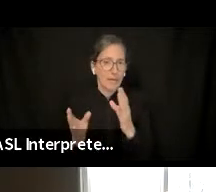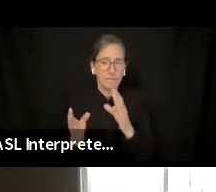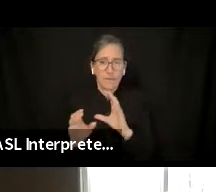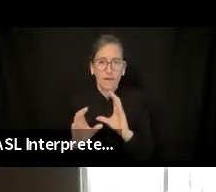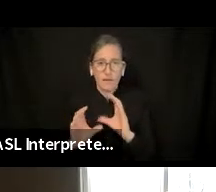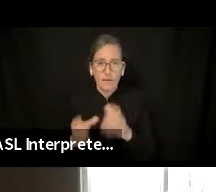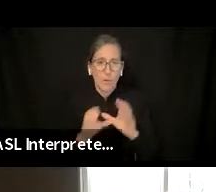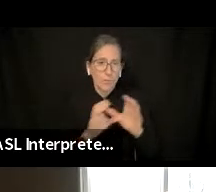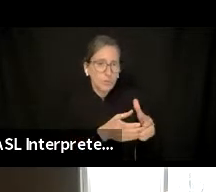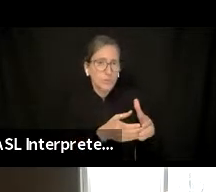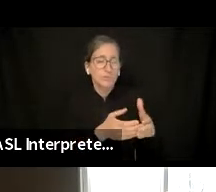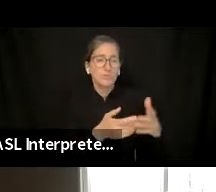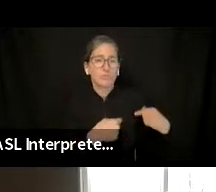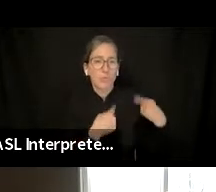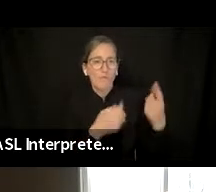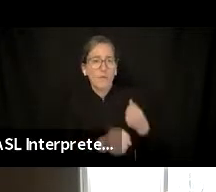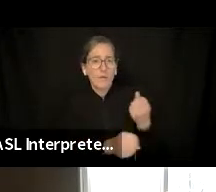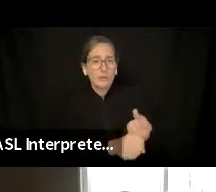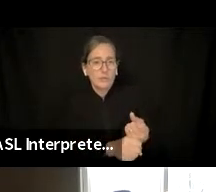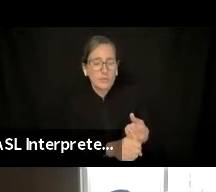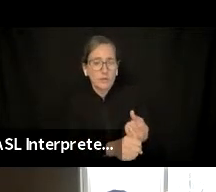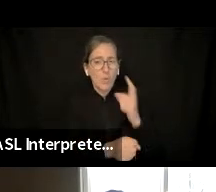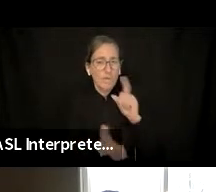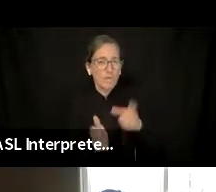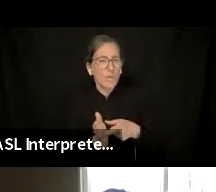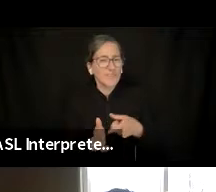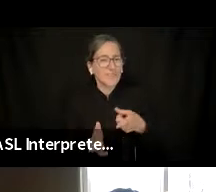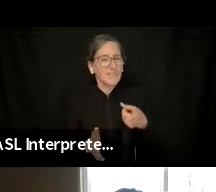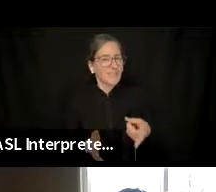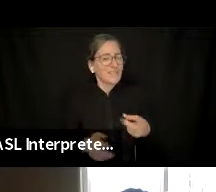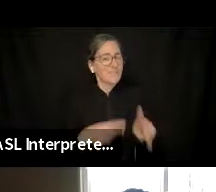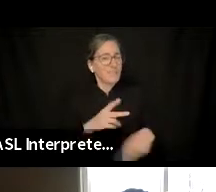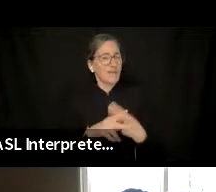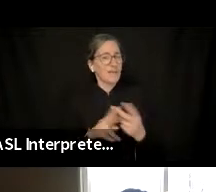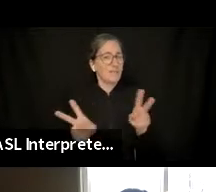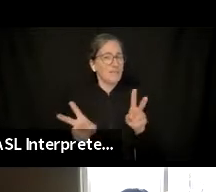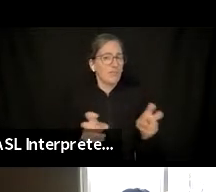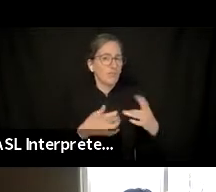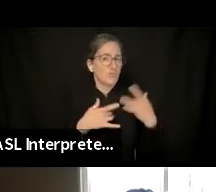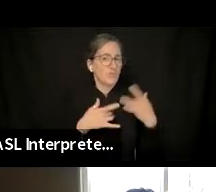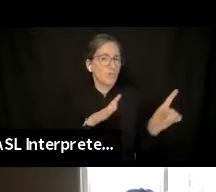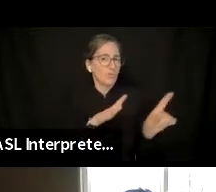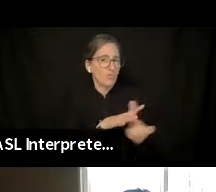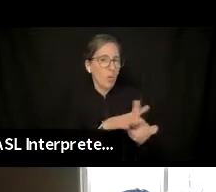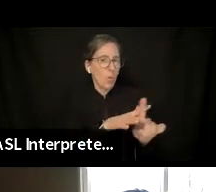over the years is that these issues come up, like how you